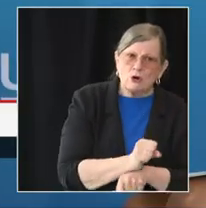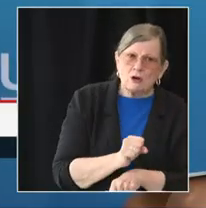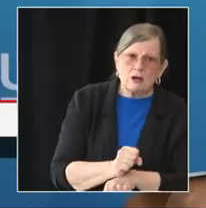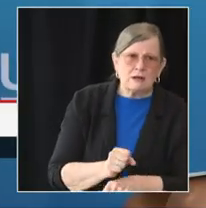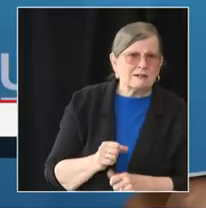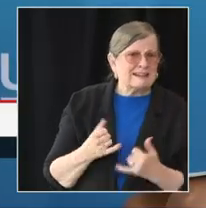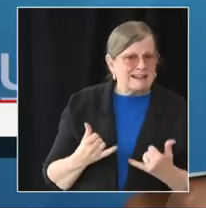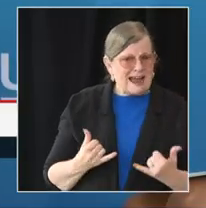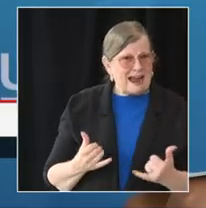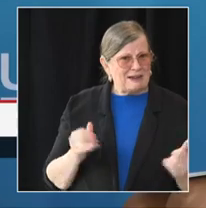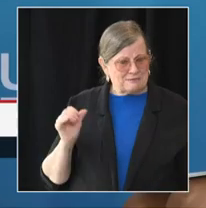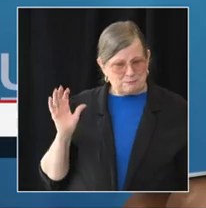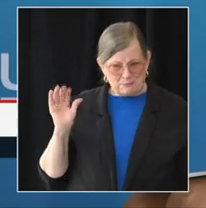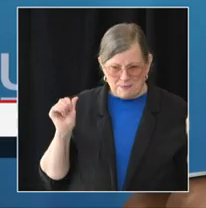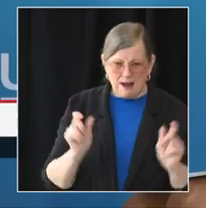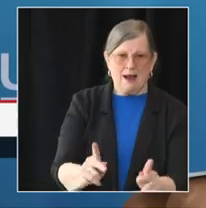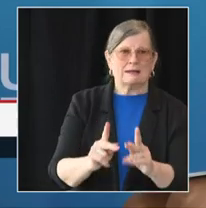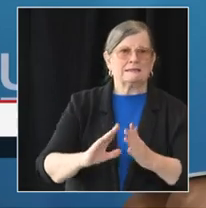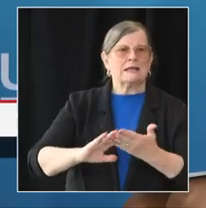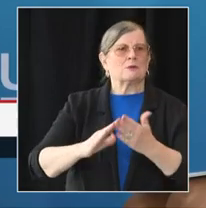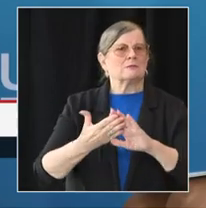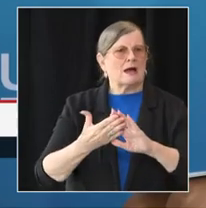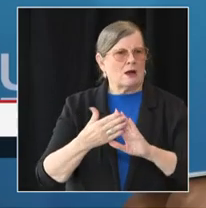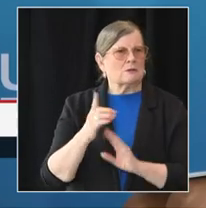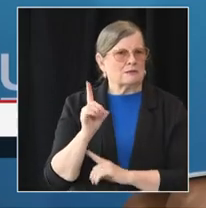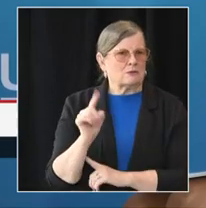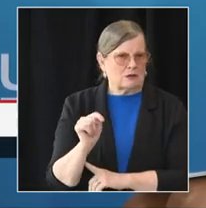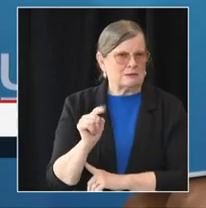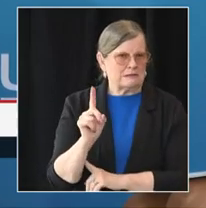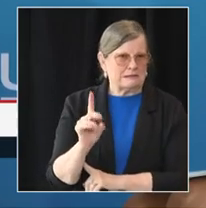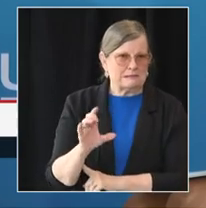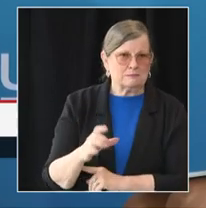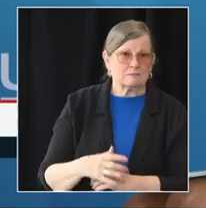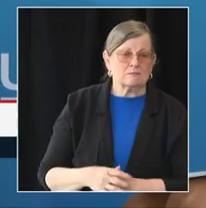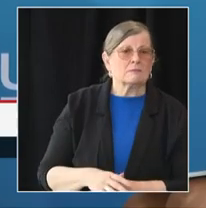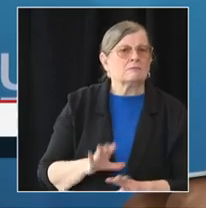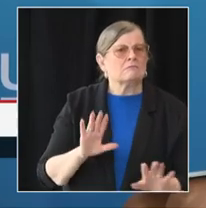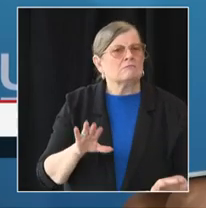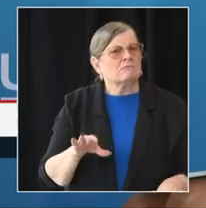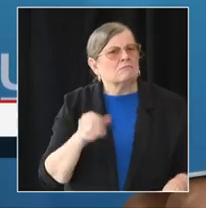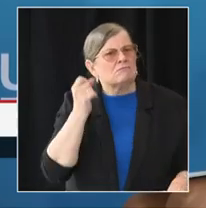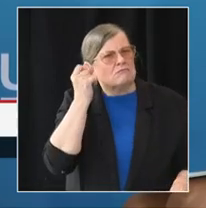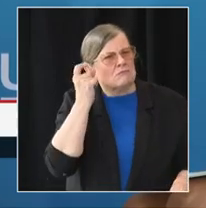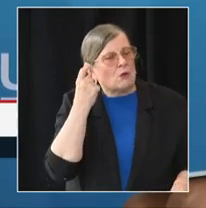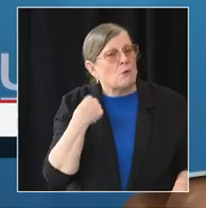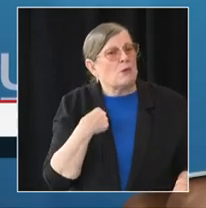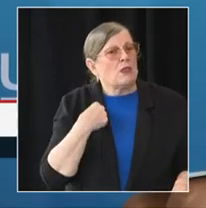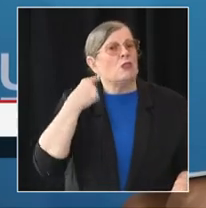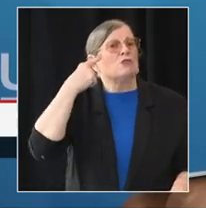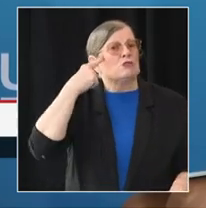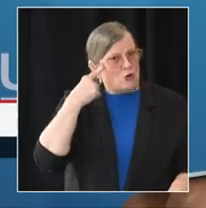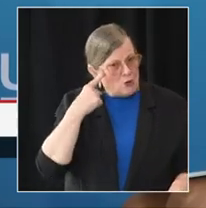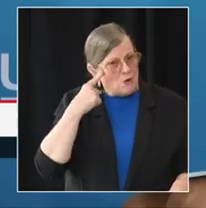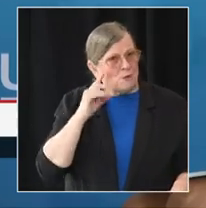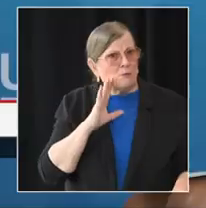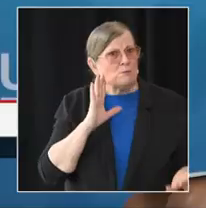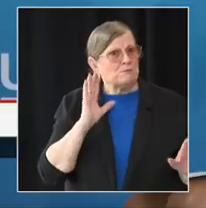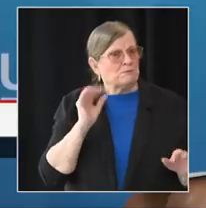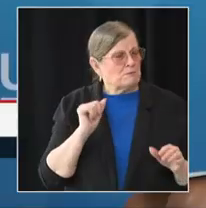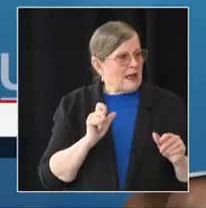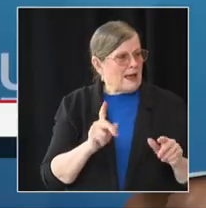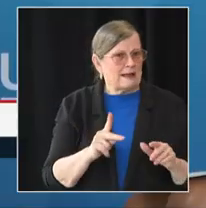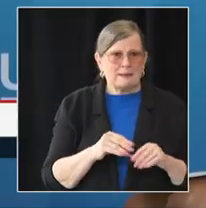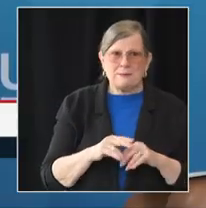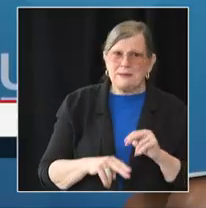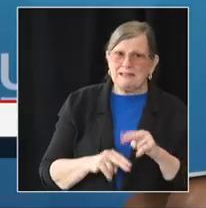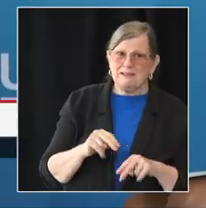the promise post-November that everybody would be going back to work. So we came into January thinking